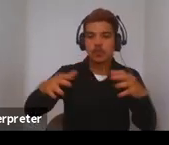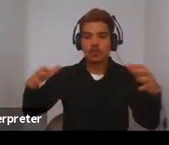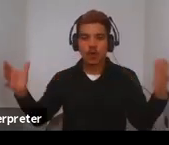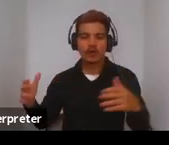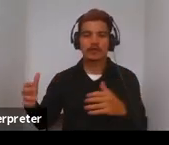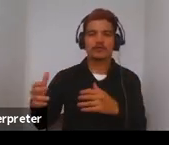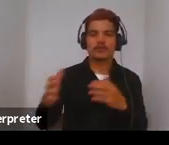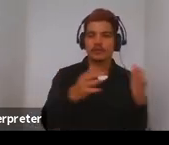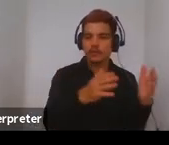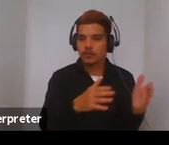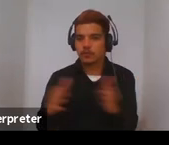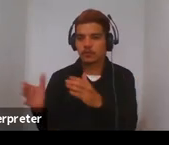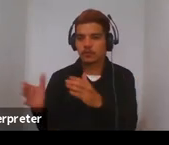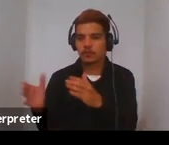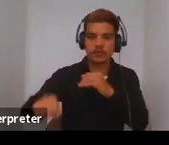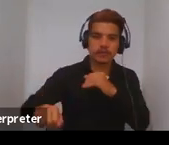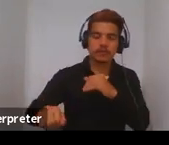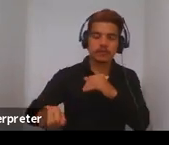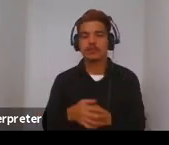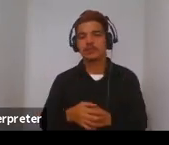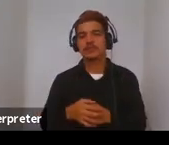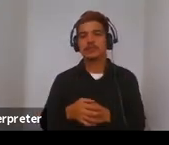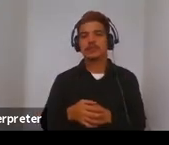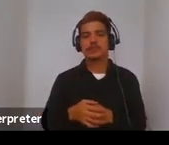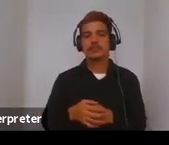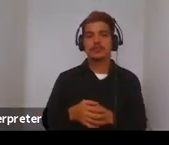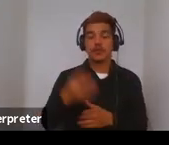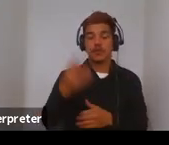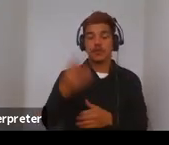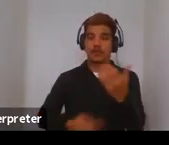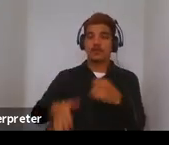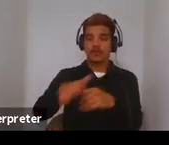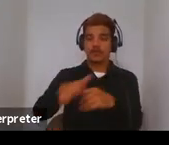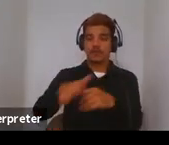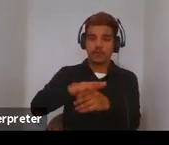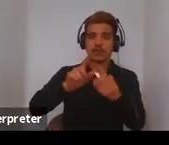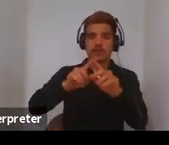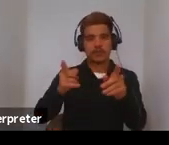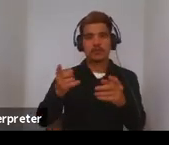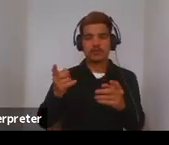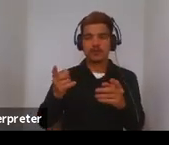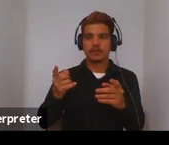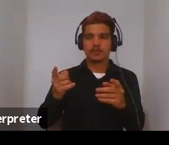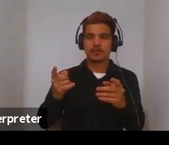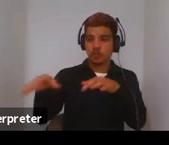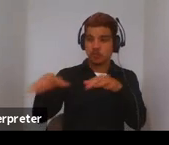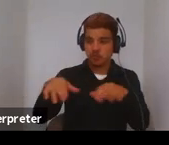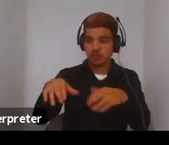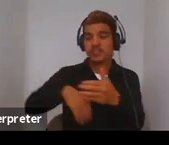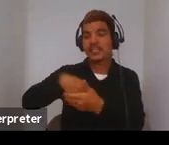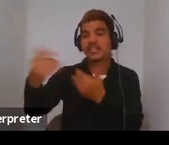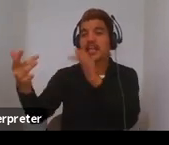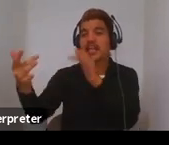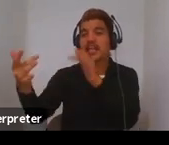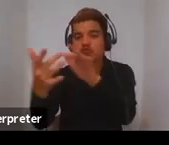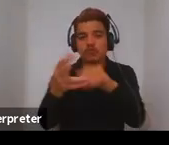organizing force, and they both work locally, but then they also are engaging on